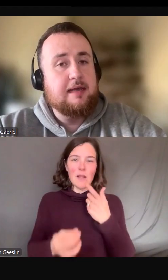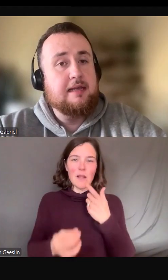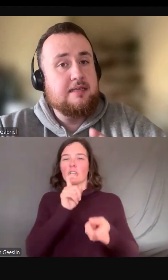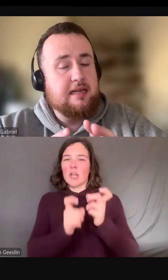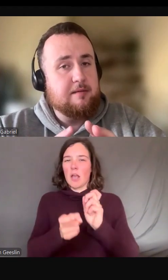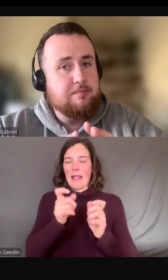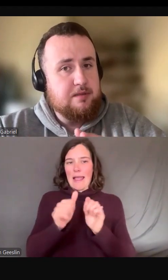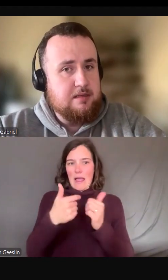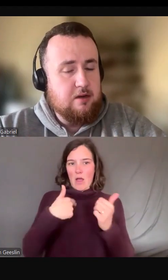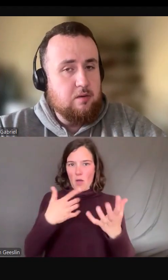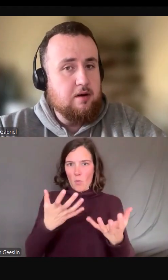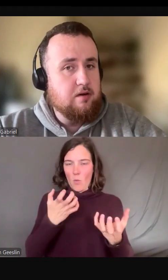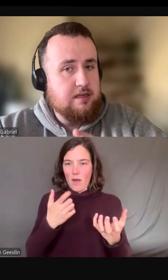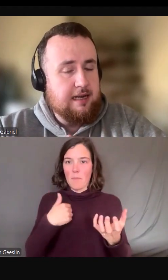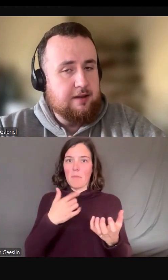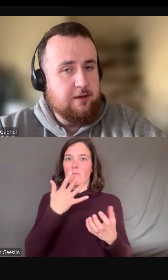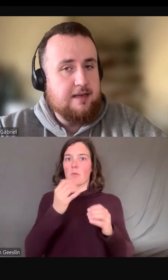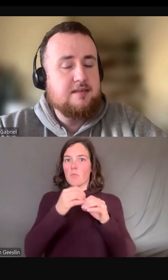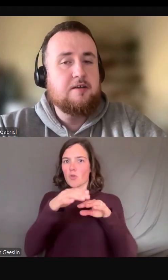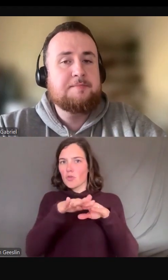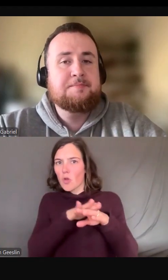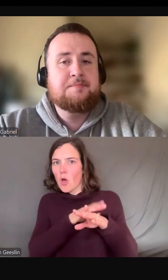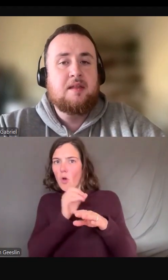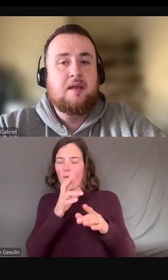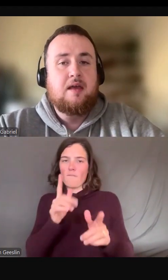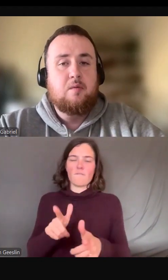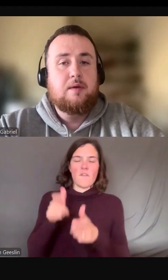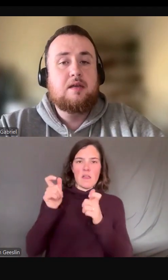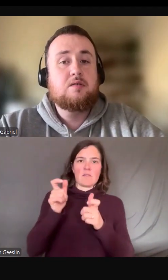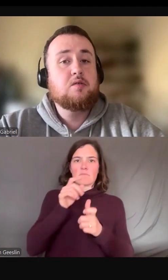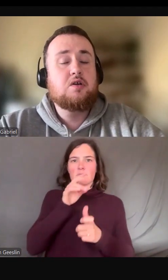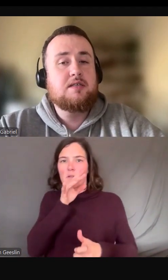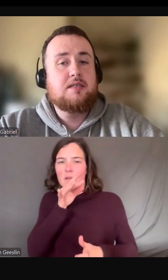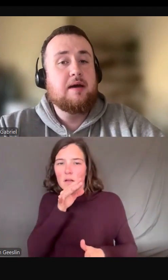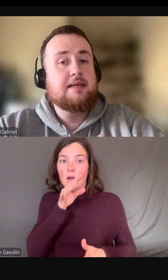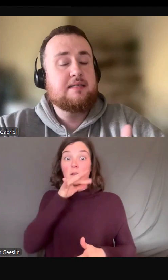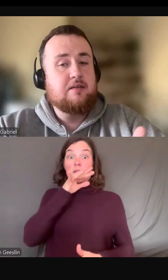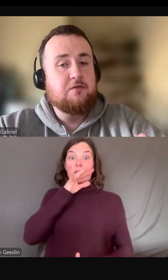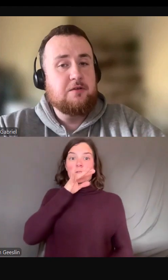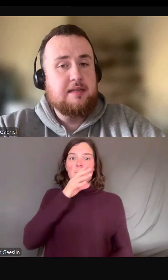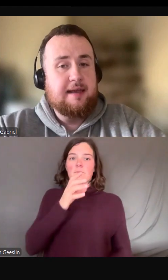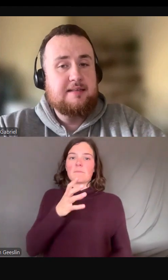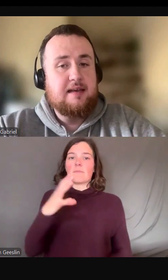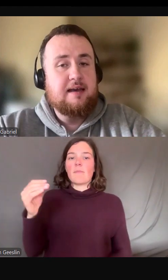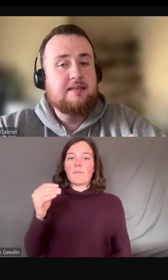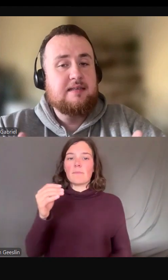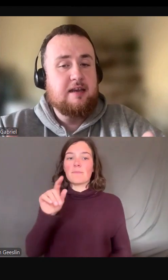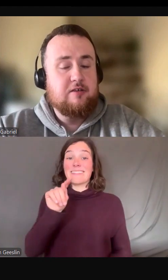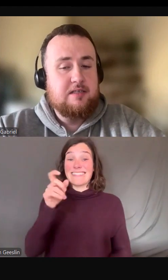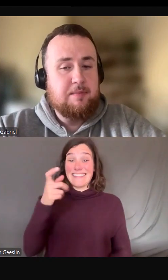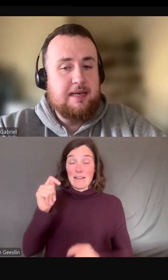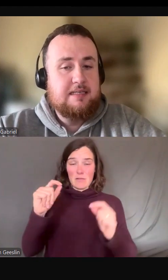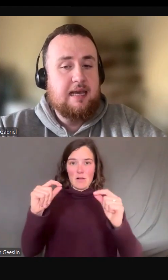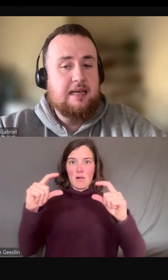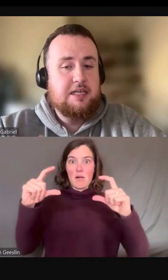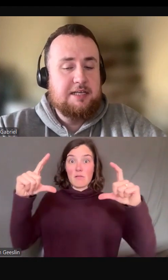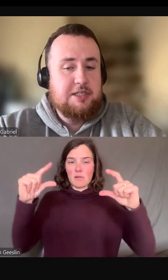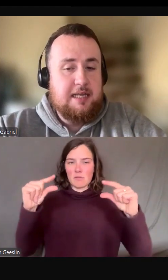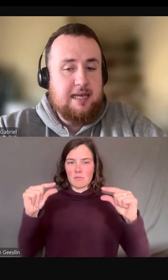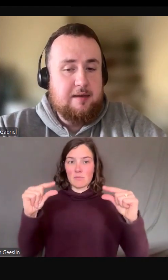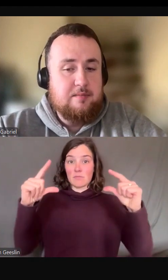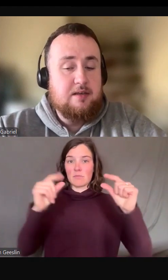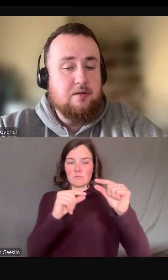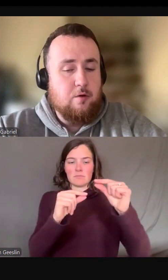would like it slightly slower or slightly faster. We can also customize the text size, increase spacing,